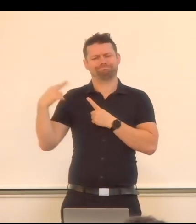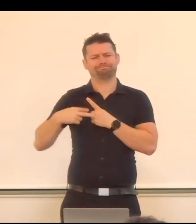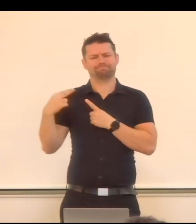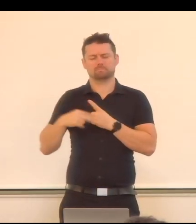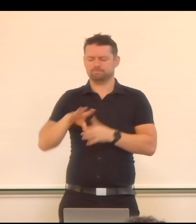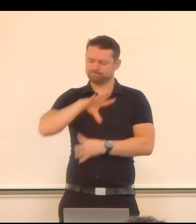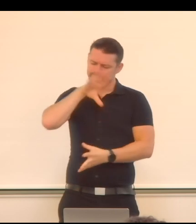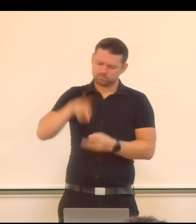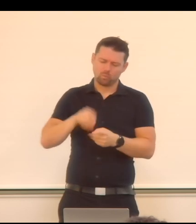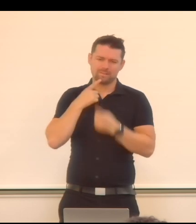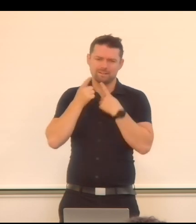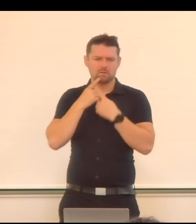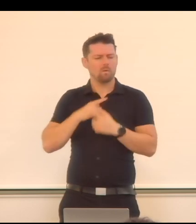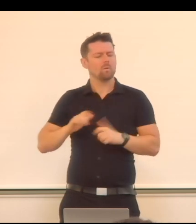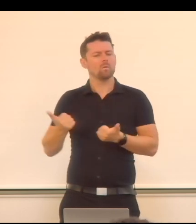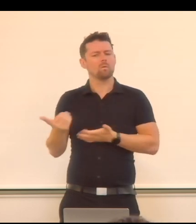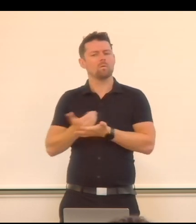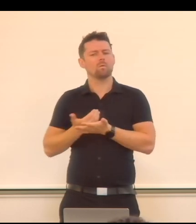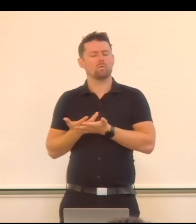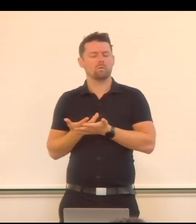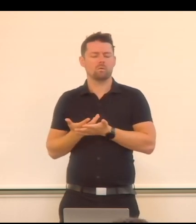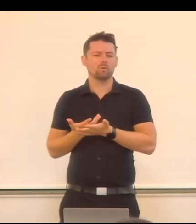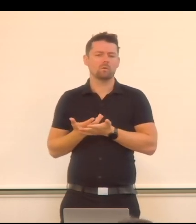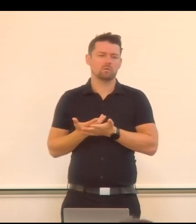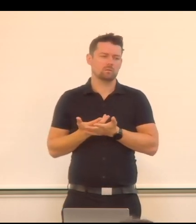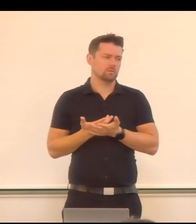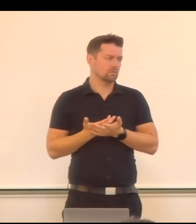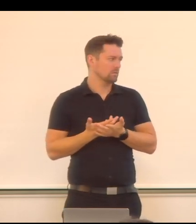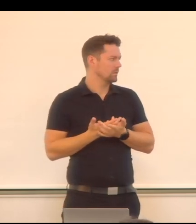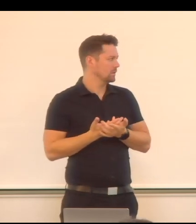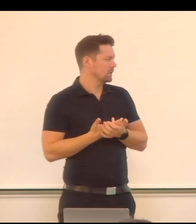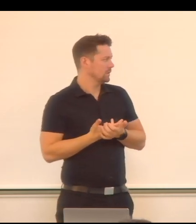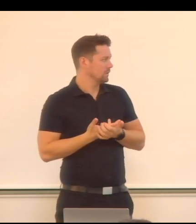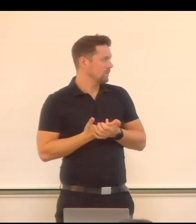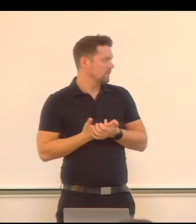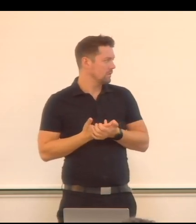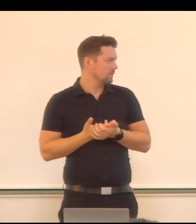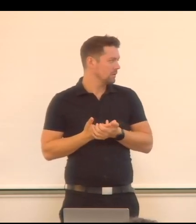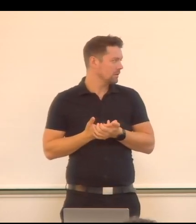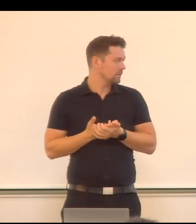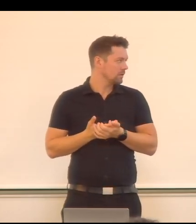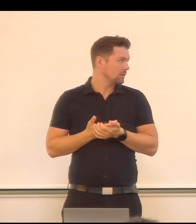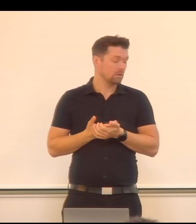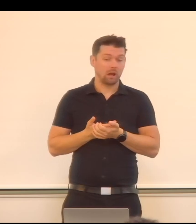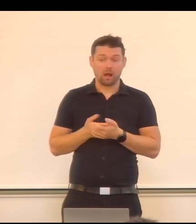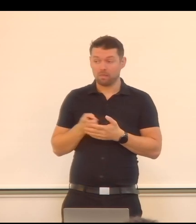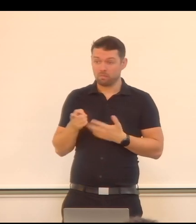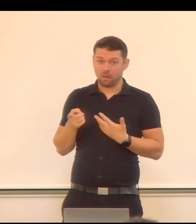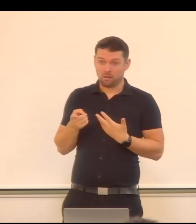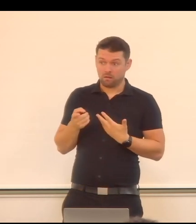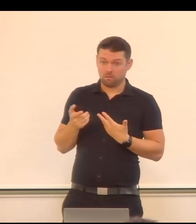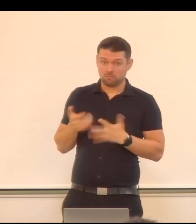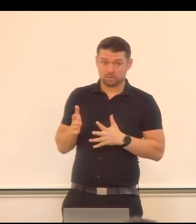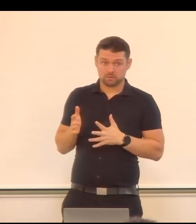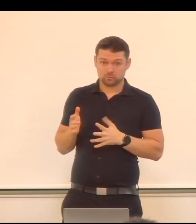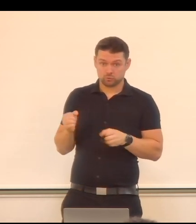all of that data, well controlled. And they did it for one thing, right? They went that extra level